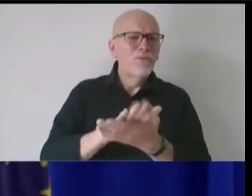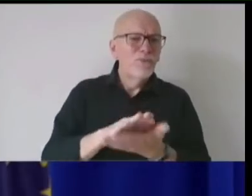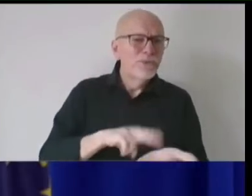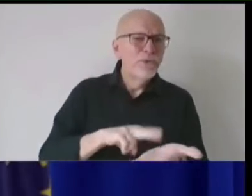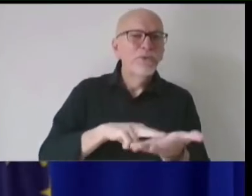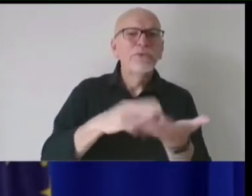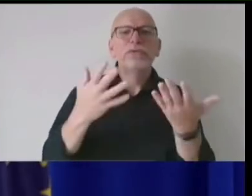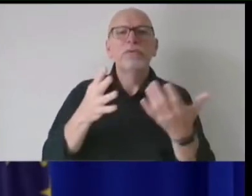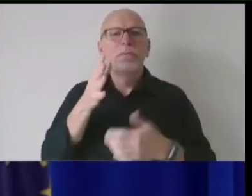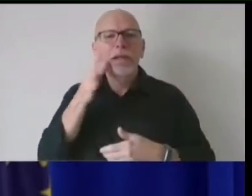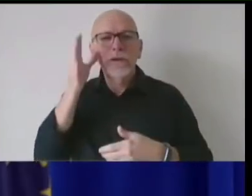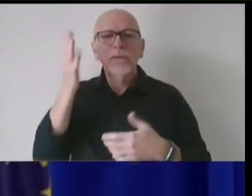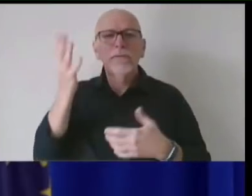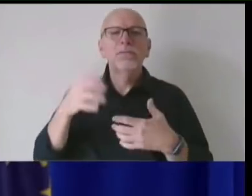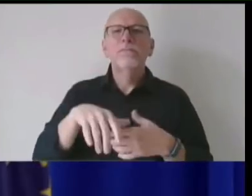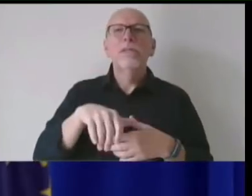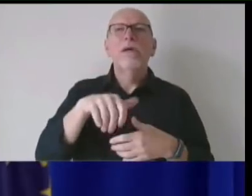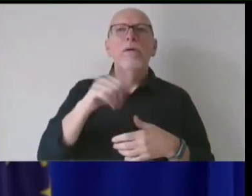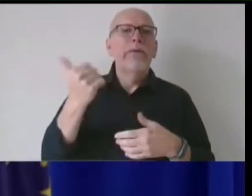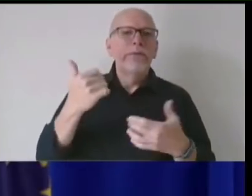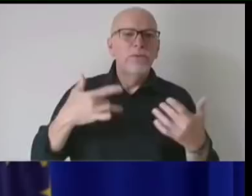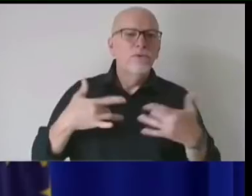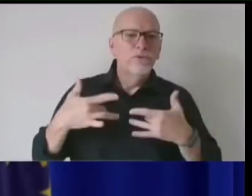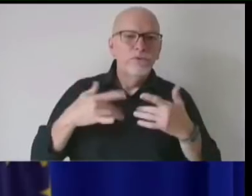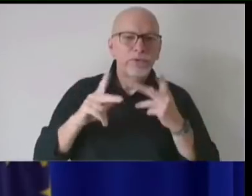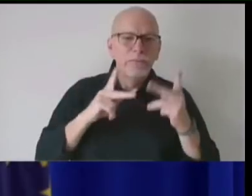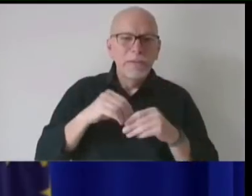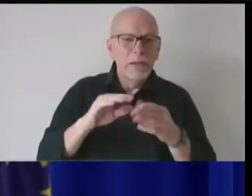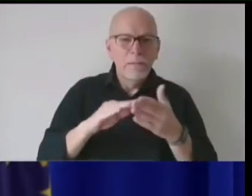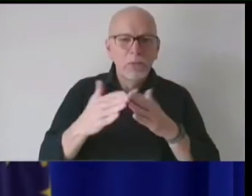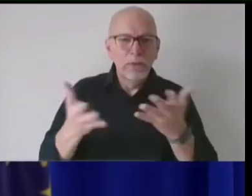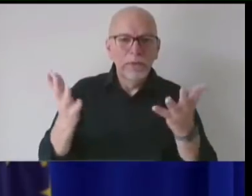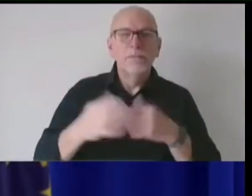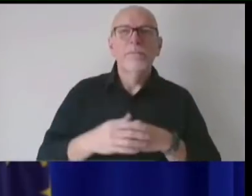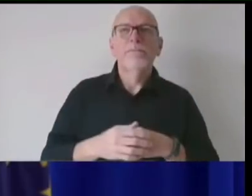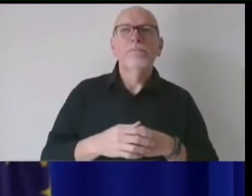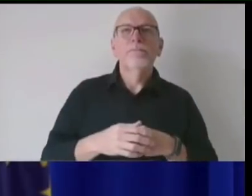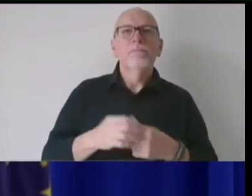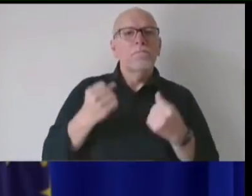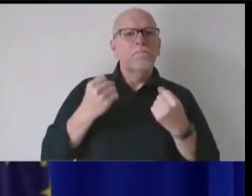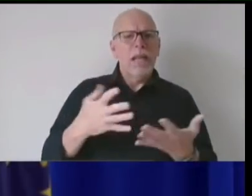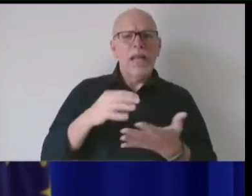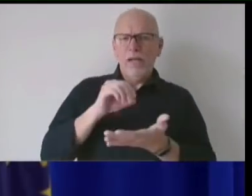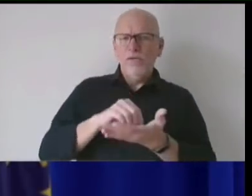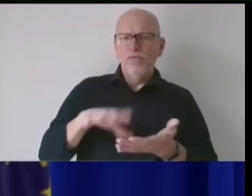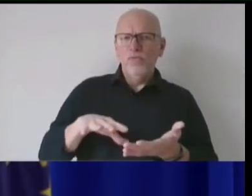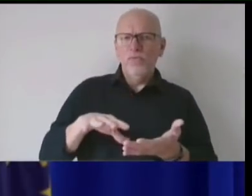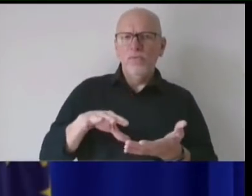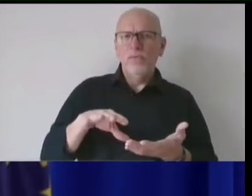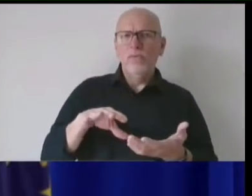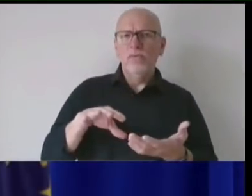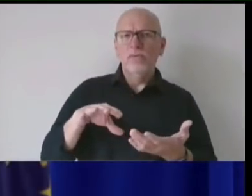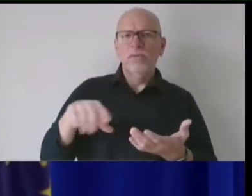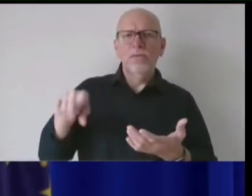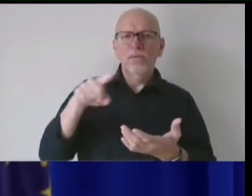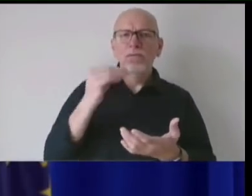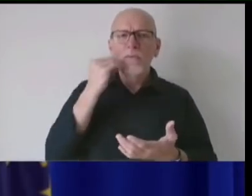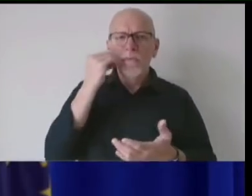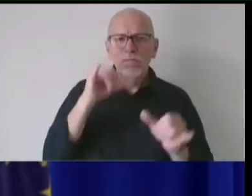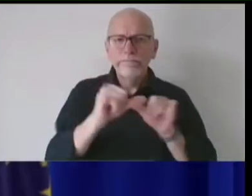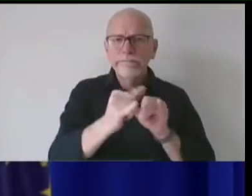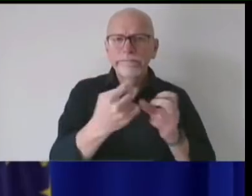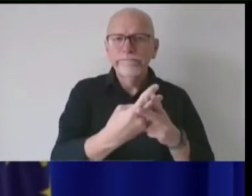from parents, from other concerned individuals in communities, that there are many students being quarantined